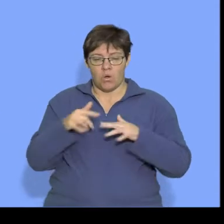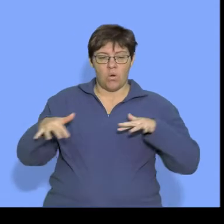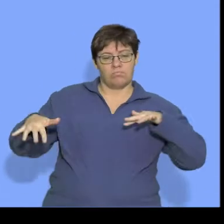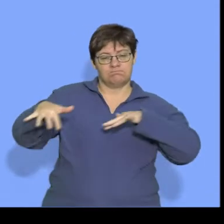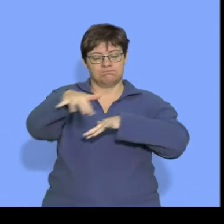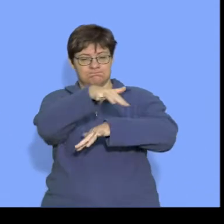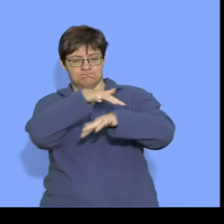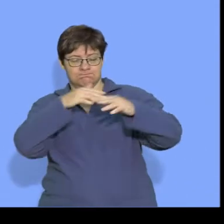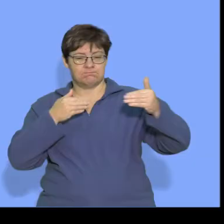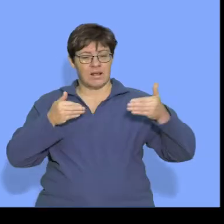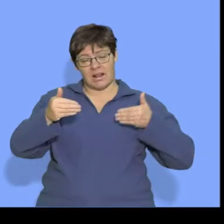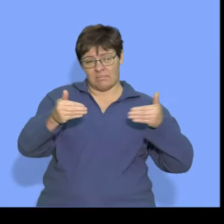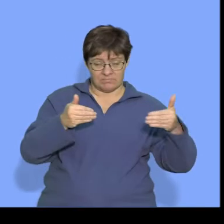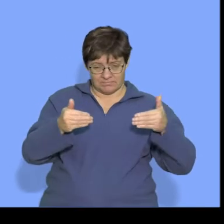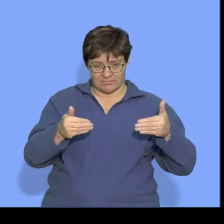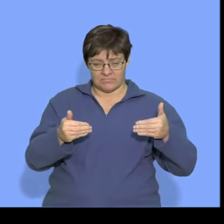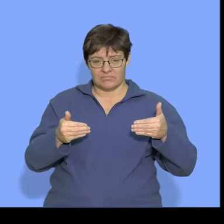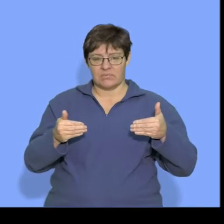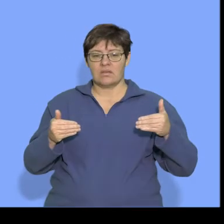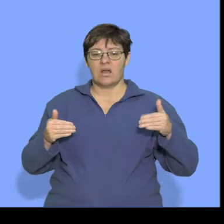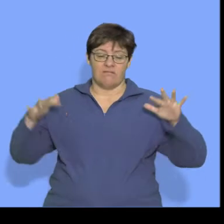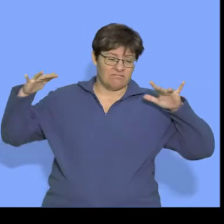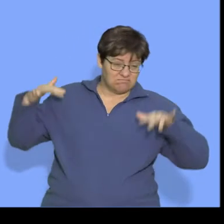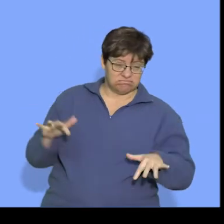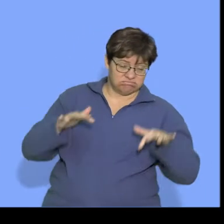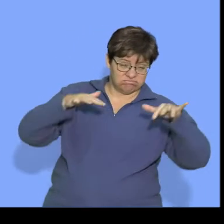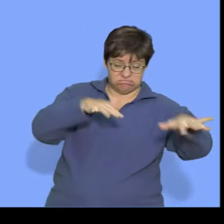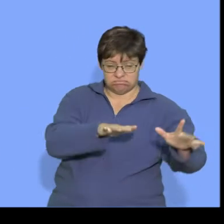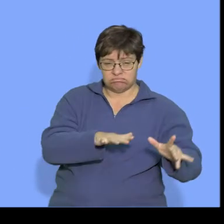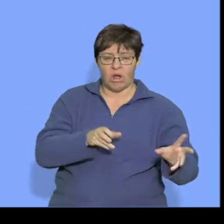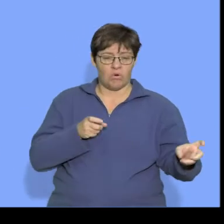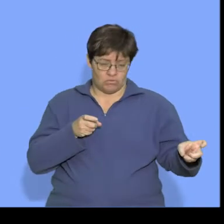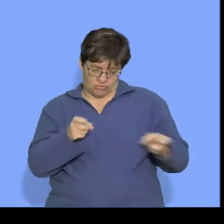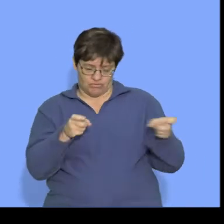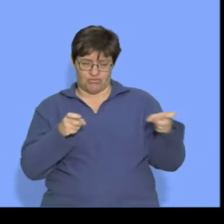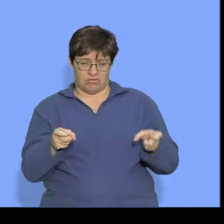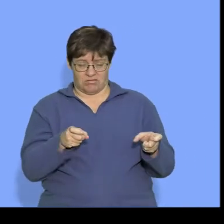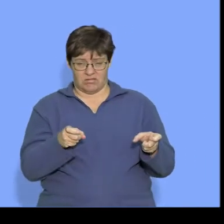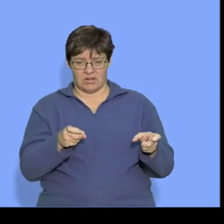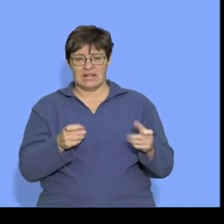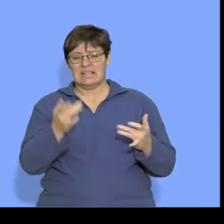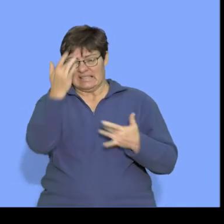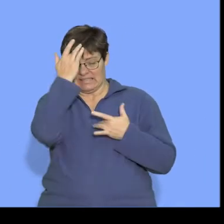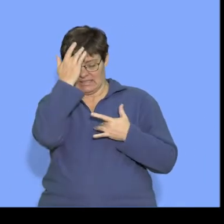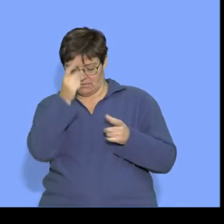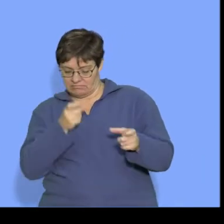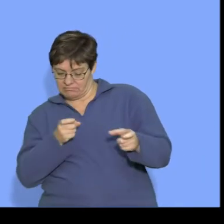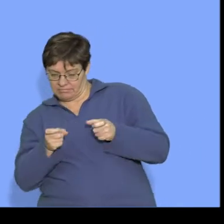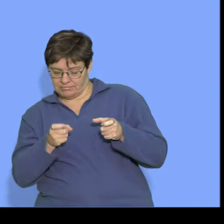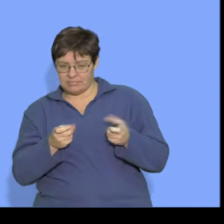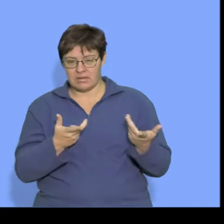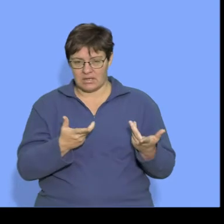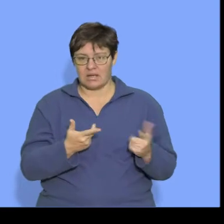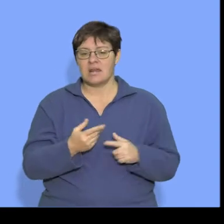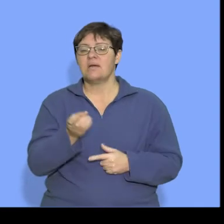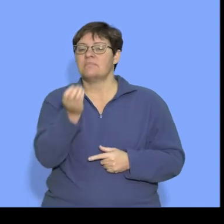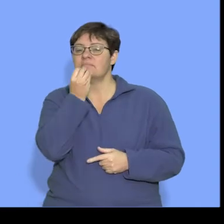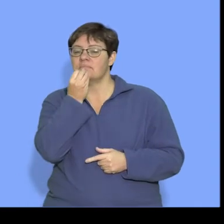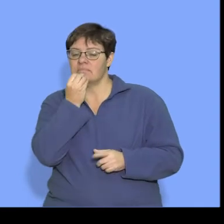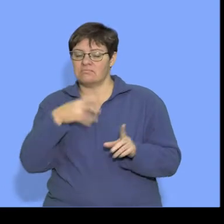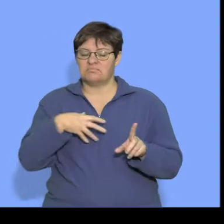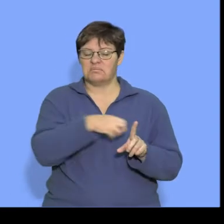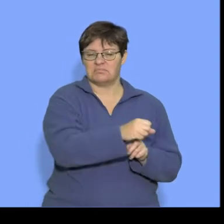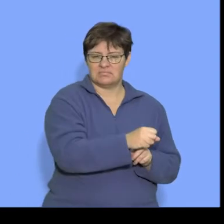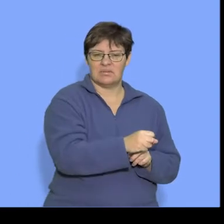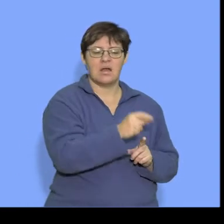is regulated, floods are controlled through our wetlands, disease are kept in check, and that's through predators eating sick